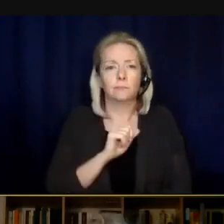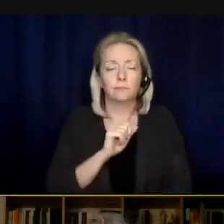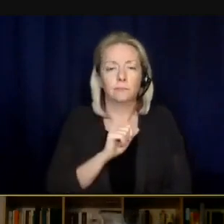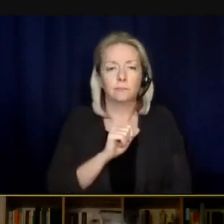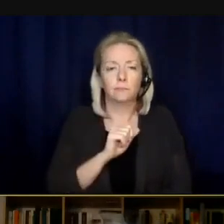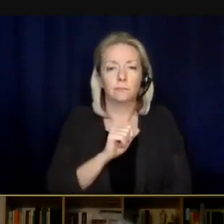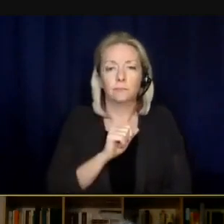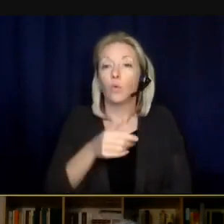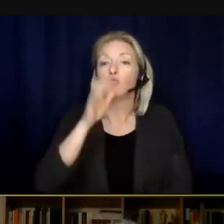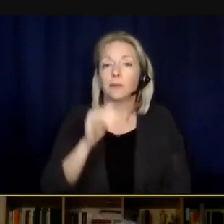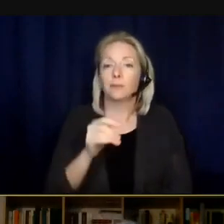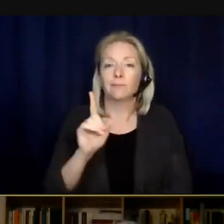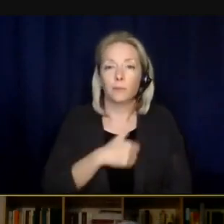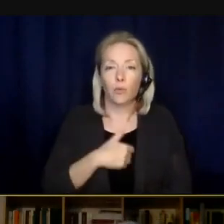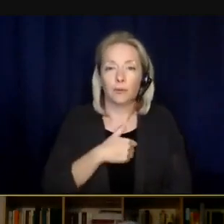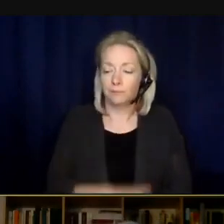another drink.